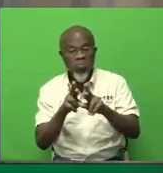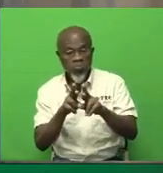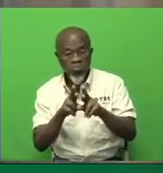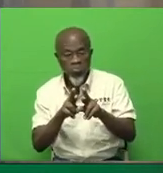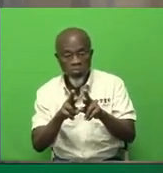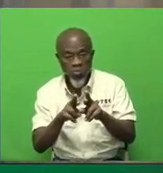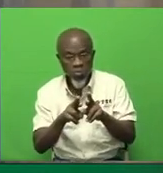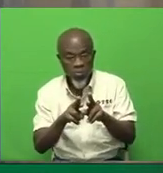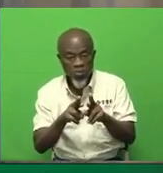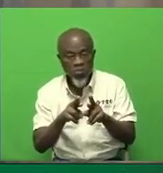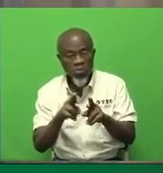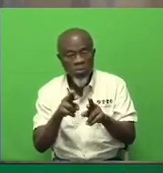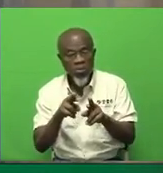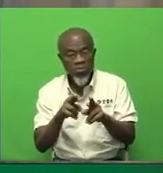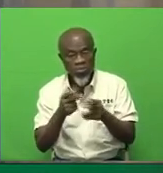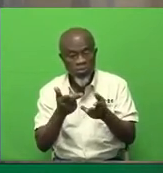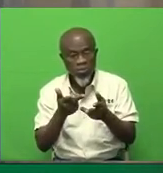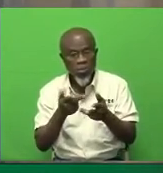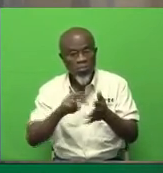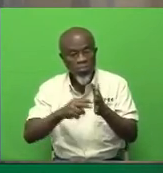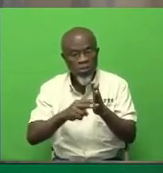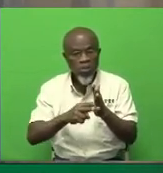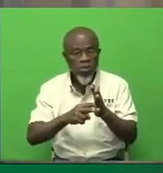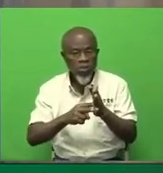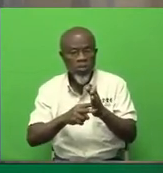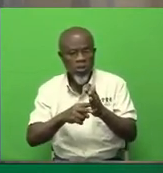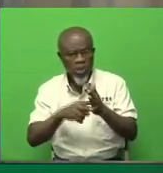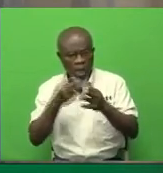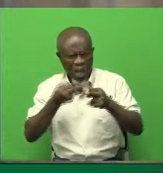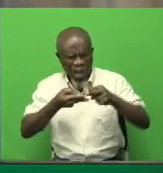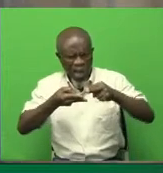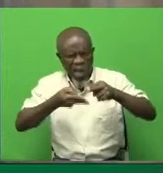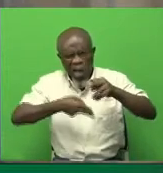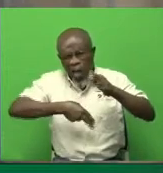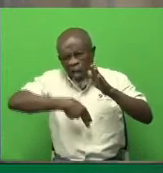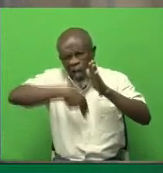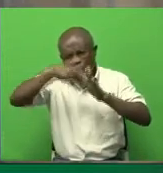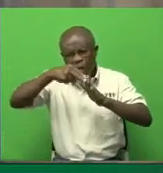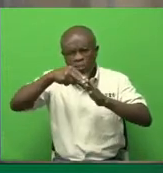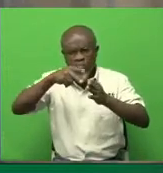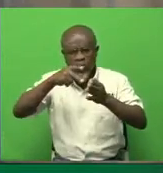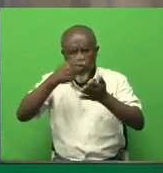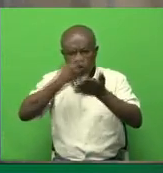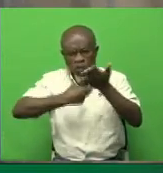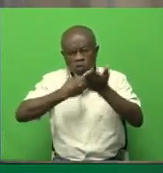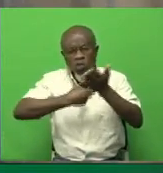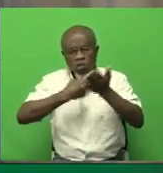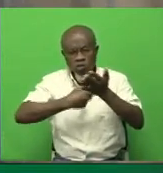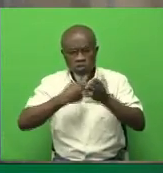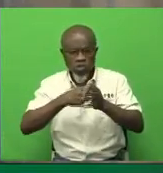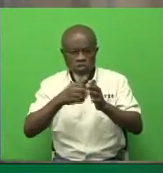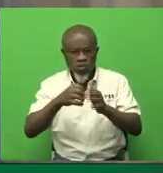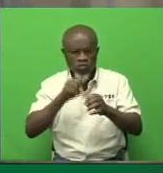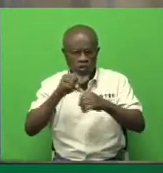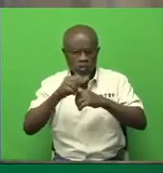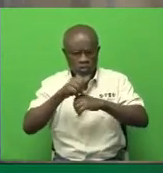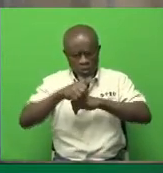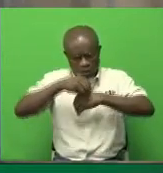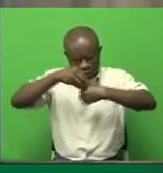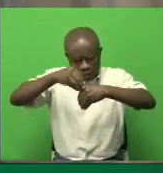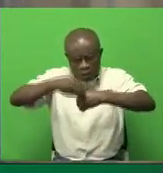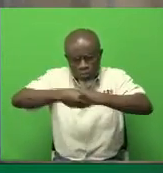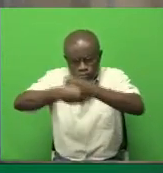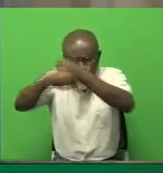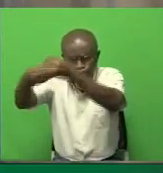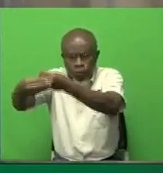expectations that high prices of key exports will more than offset the impact of lower than expected energy